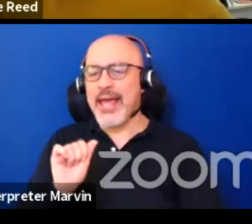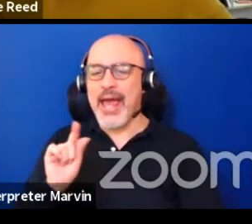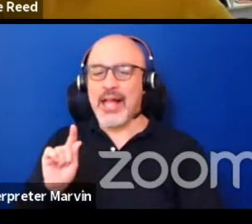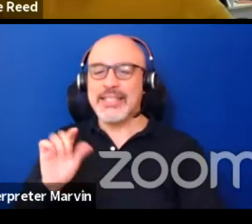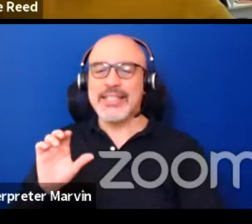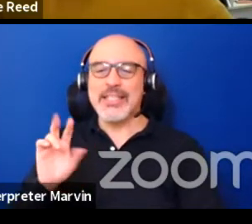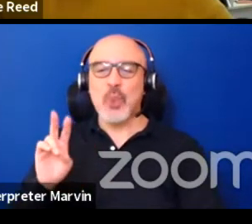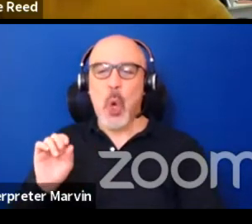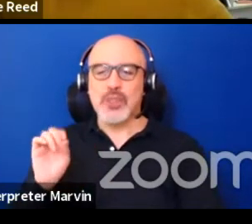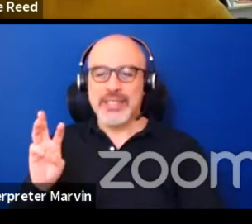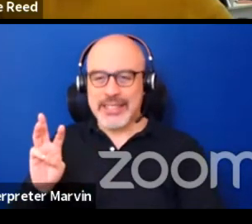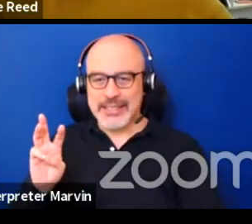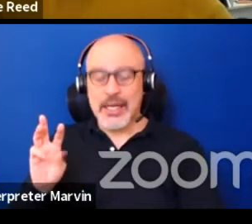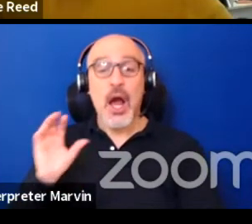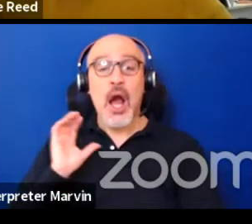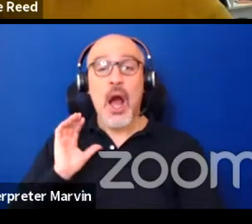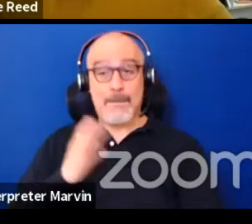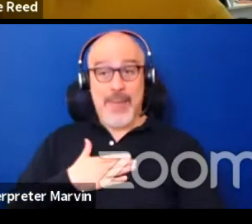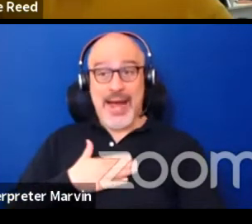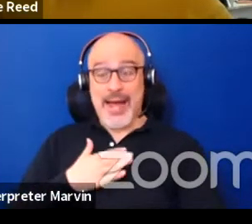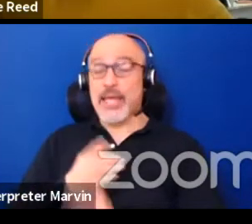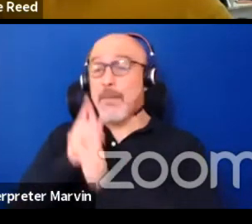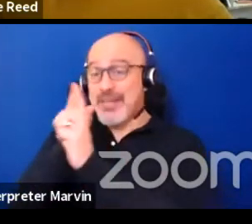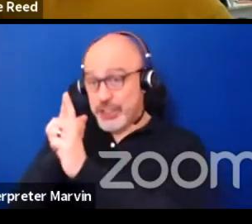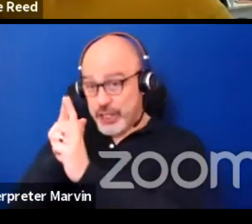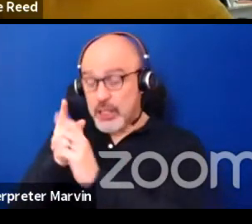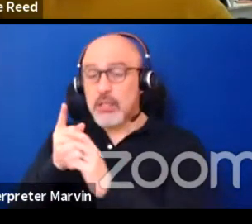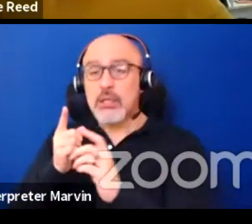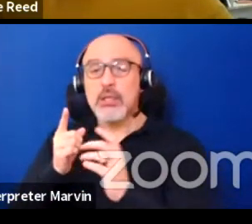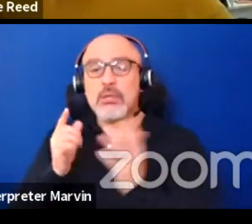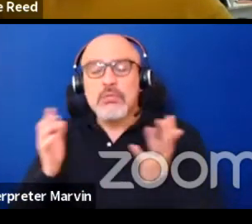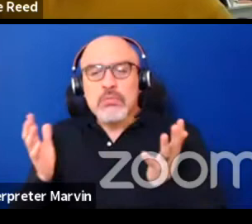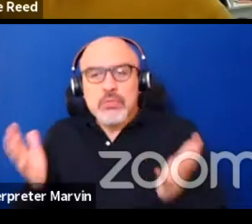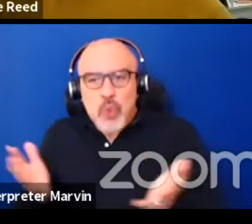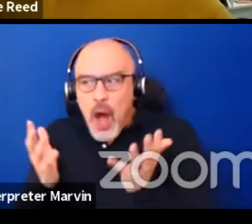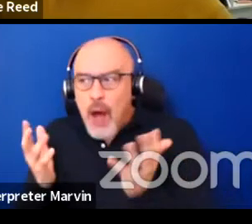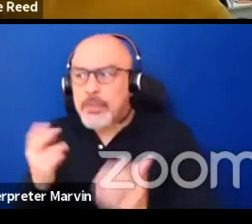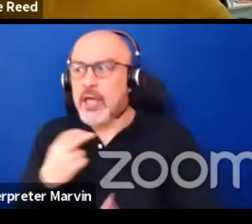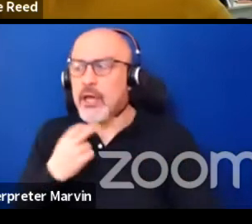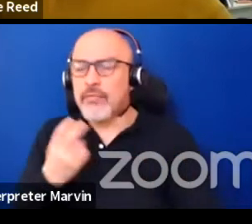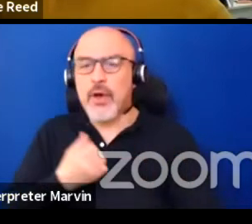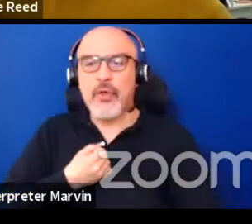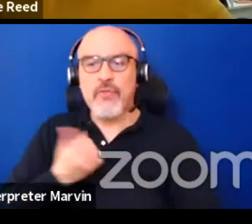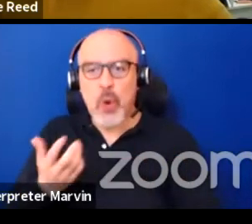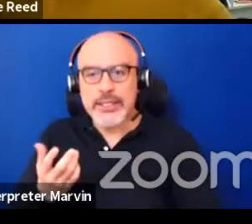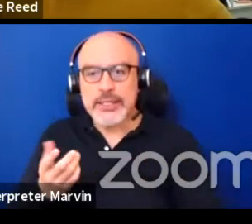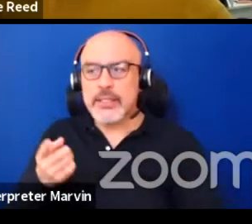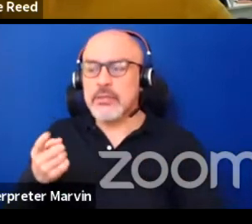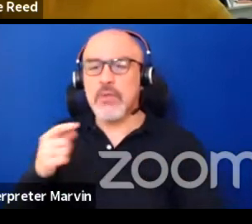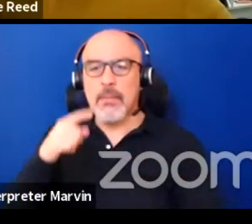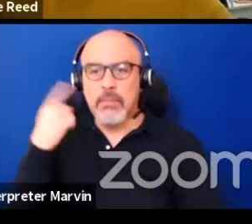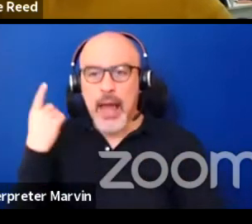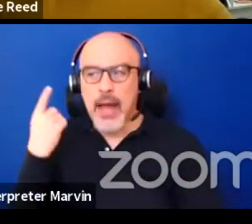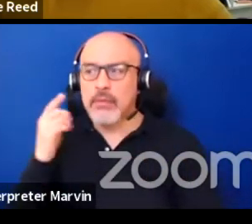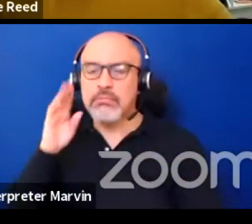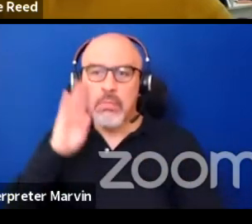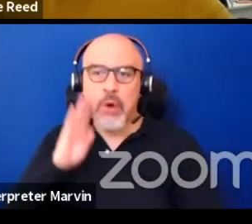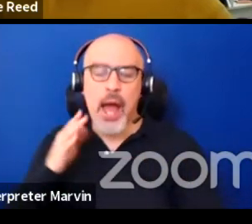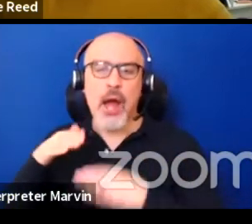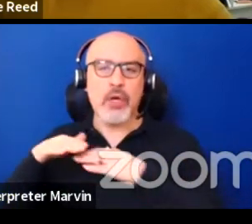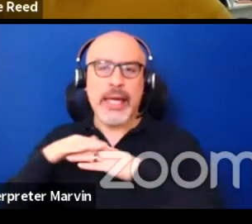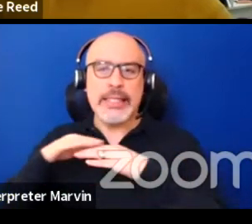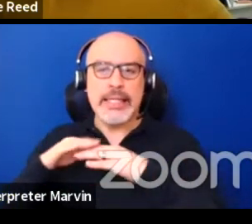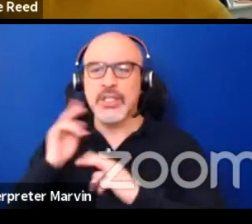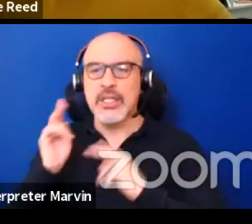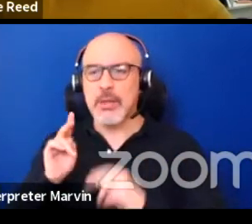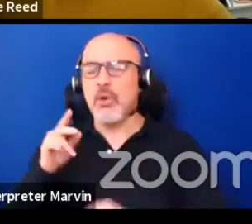where my mission is to uplift the voices of Black, Brown, Indigenous people of